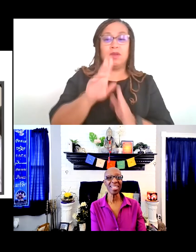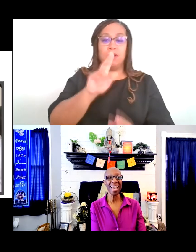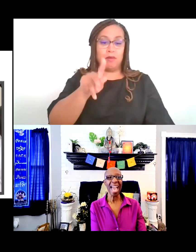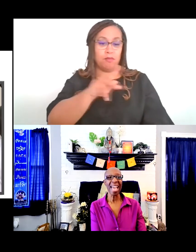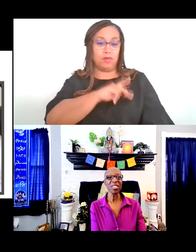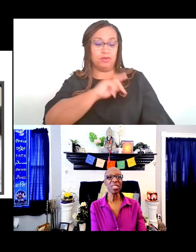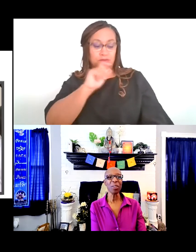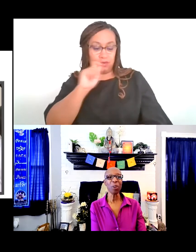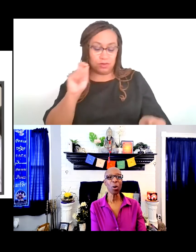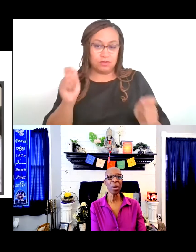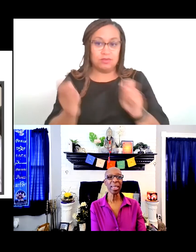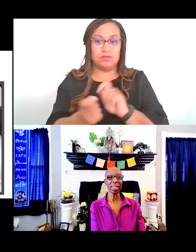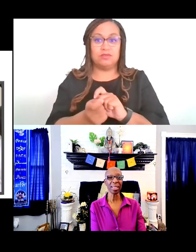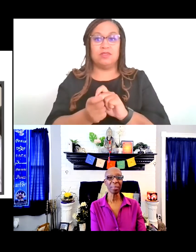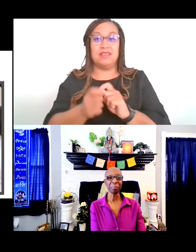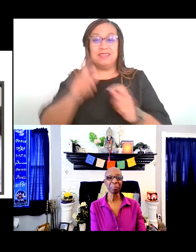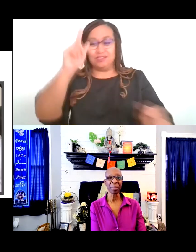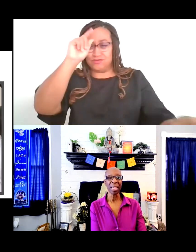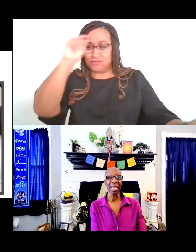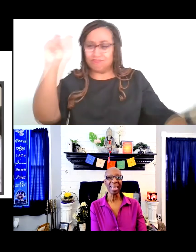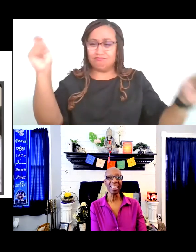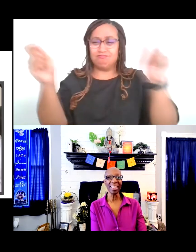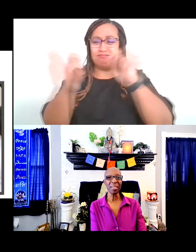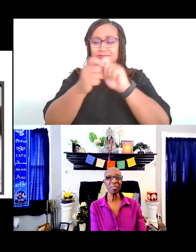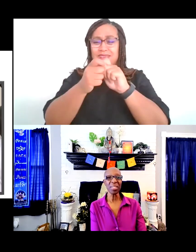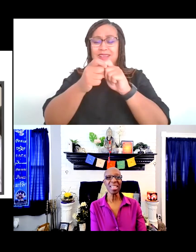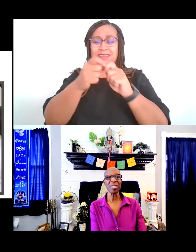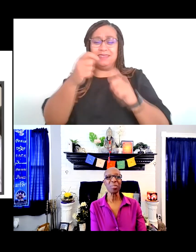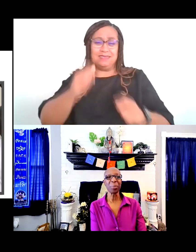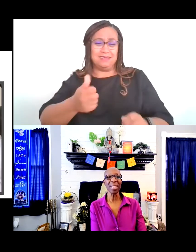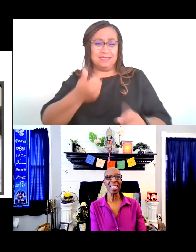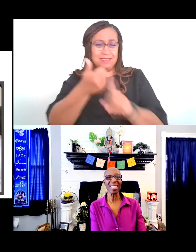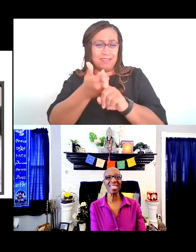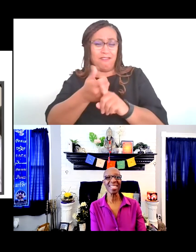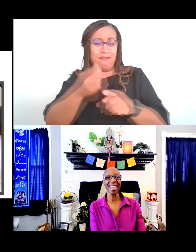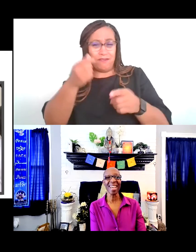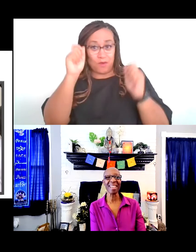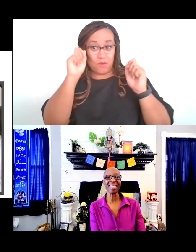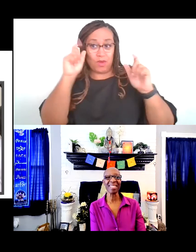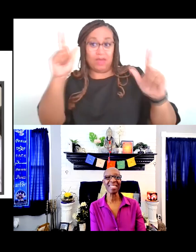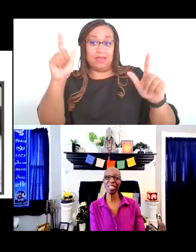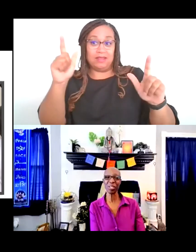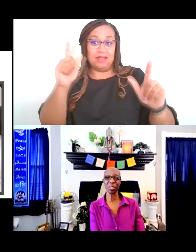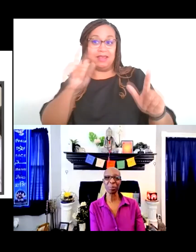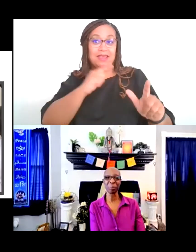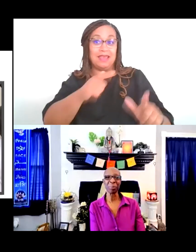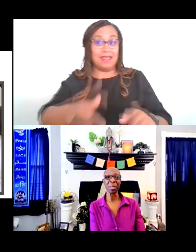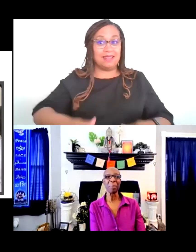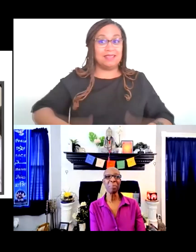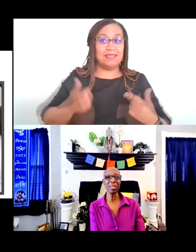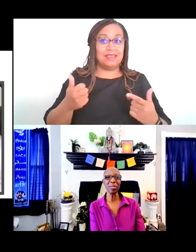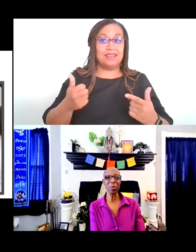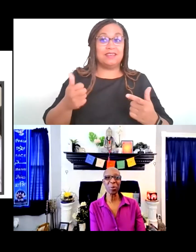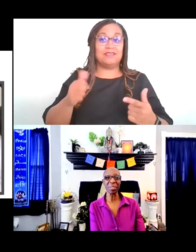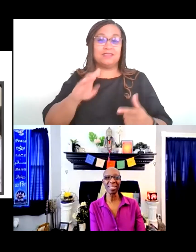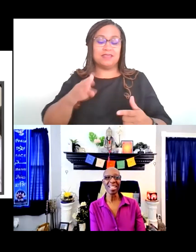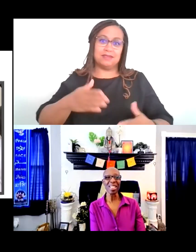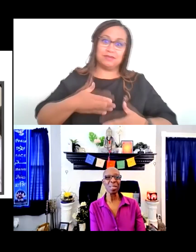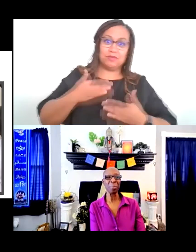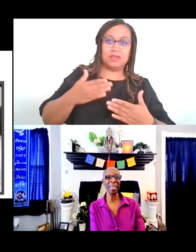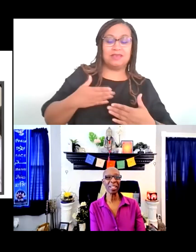transmutation, and self-awakening, he lives his bliss as a teacher,